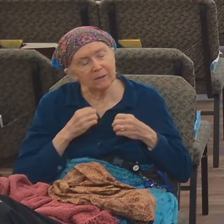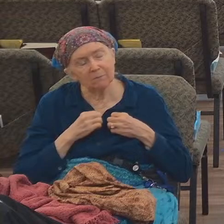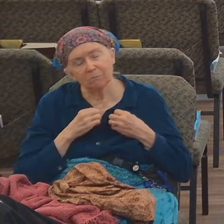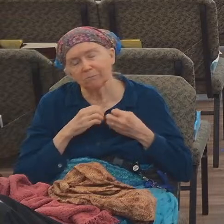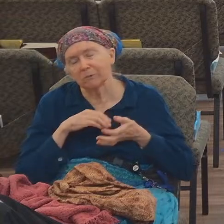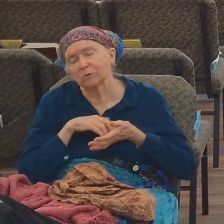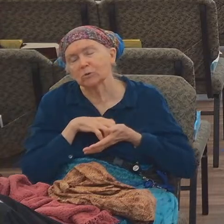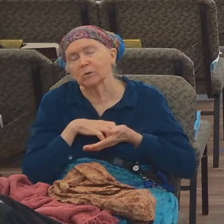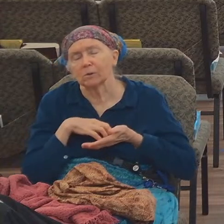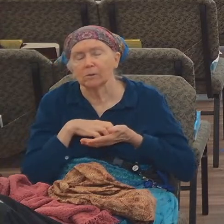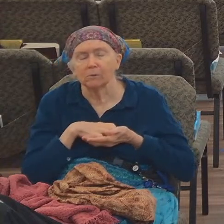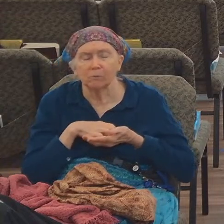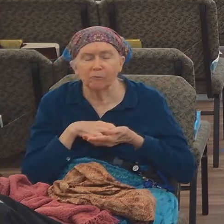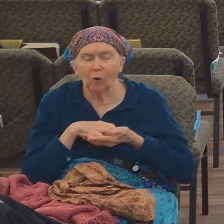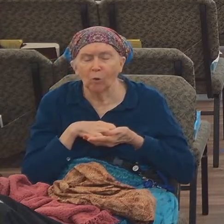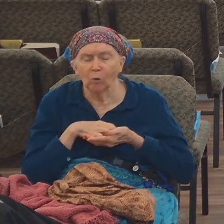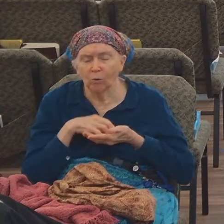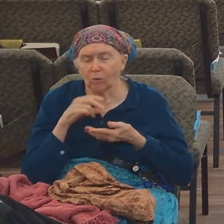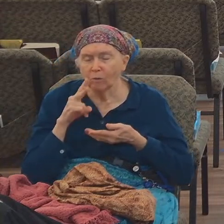that?